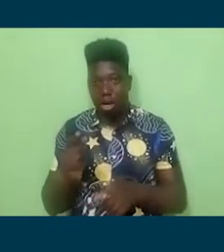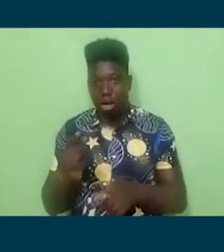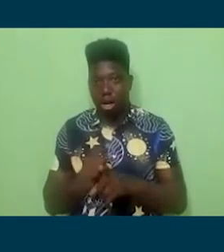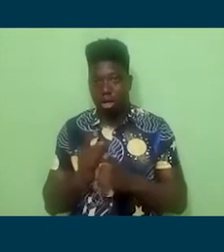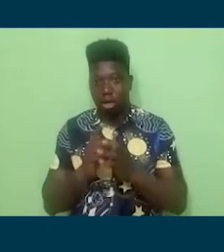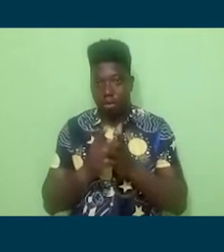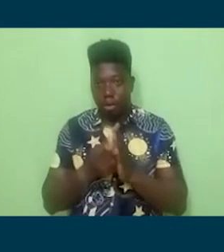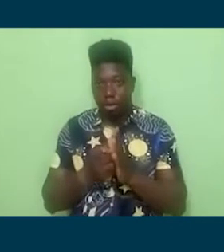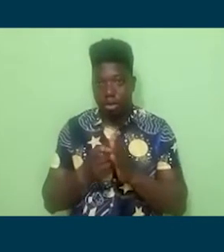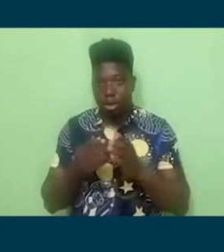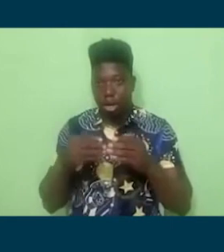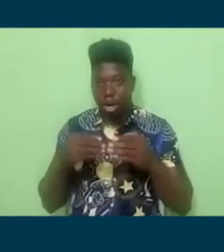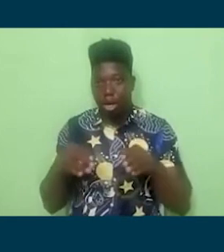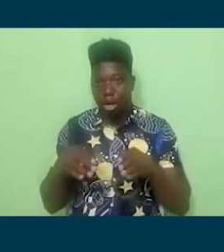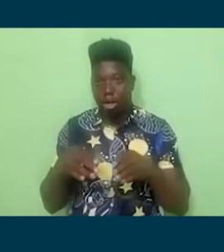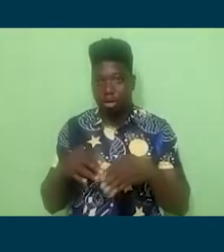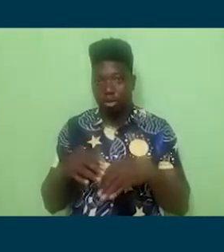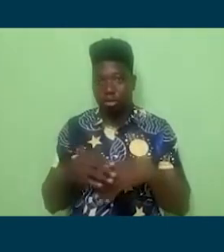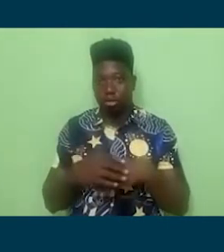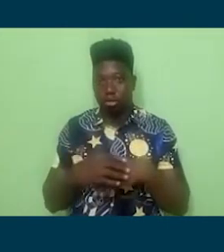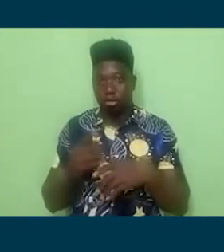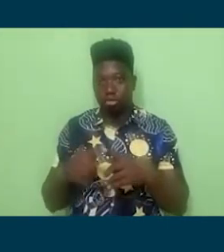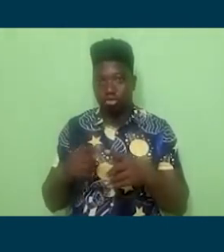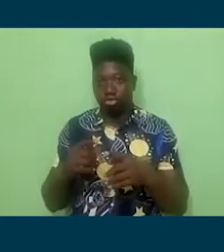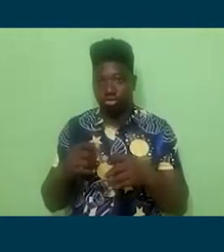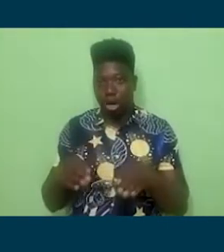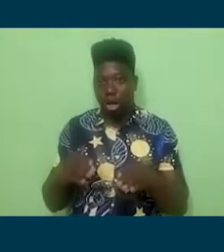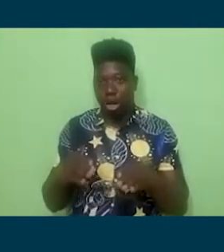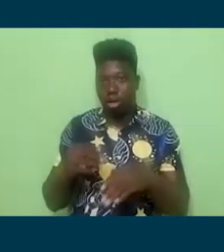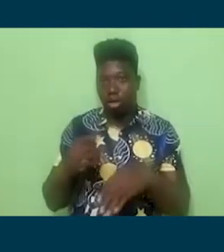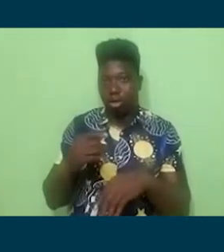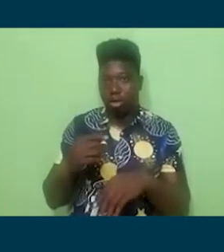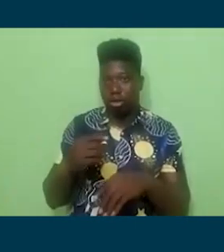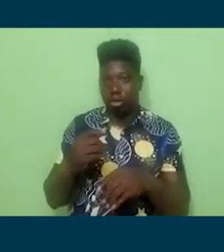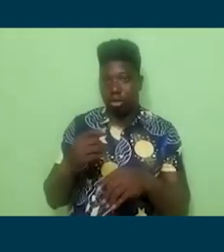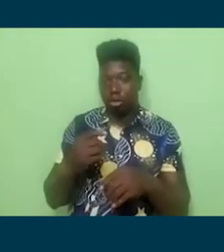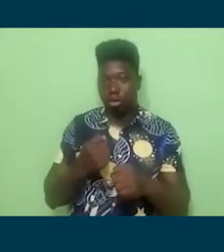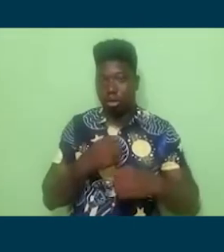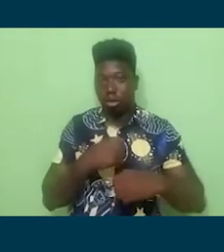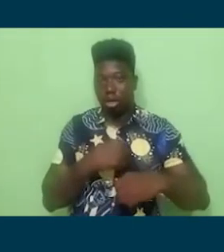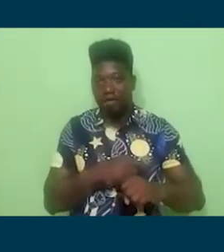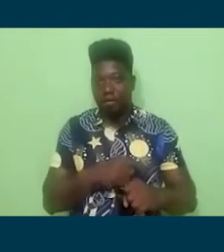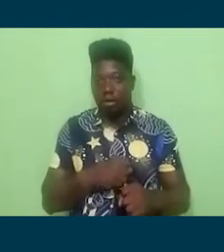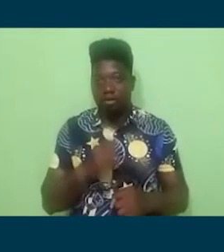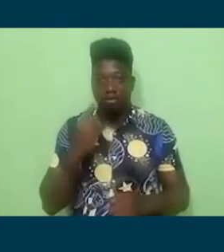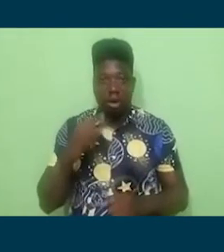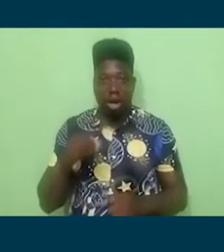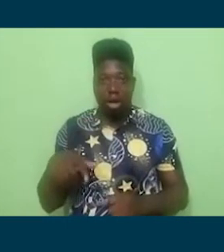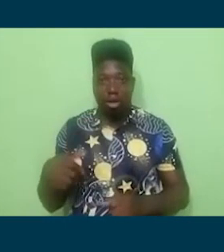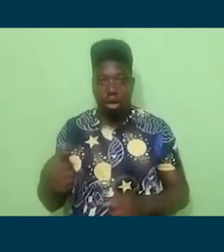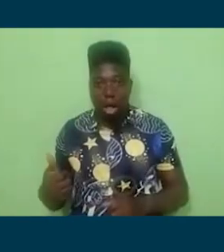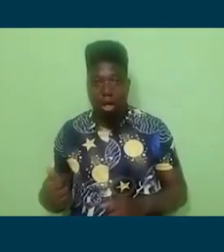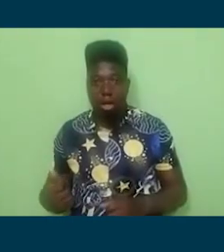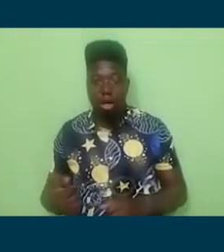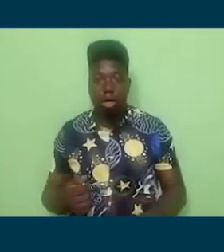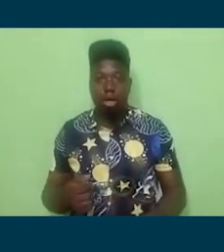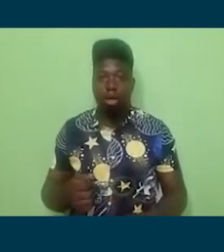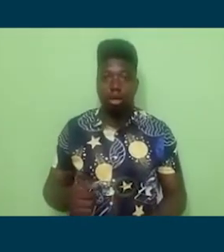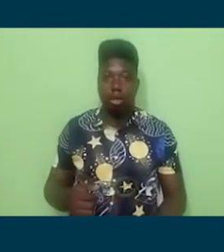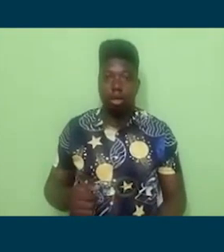hour, for another day. Let it ripple and ripple and ripple